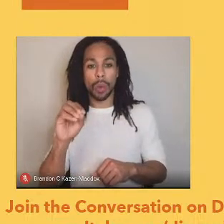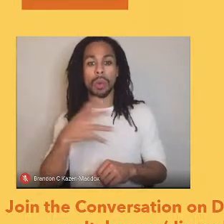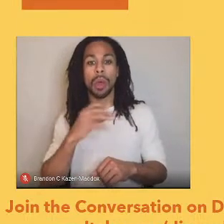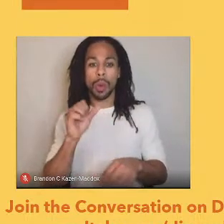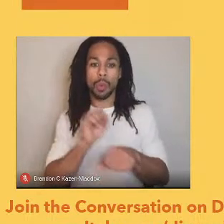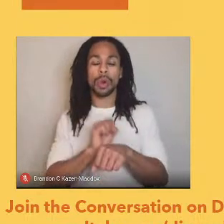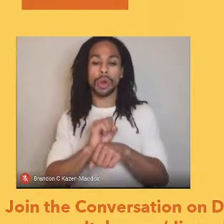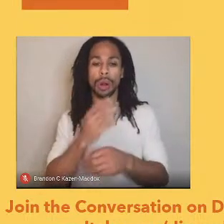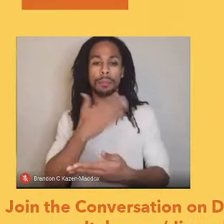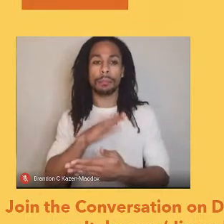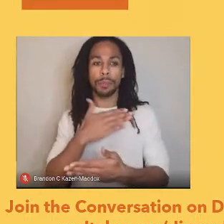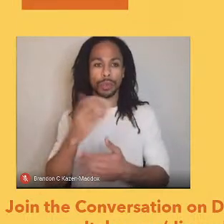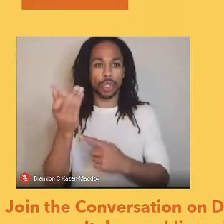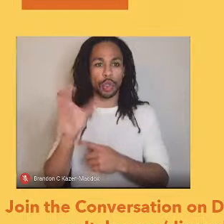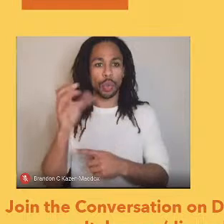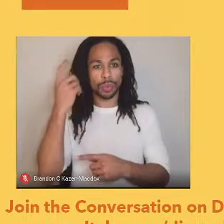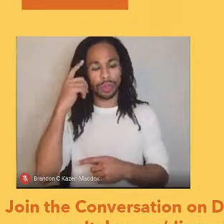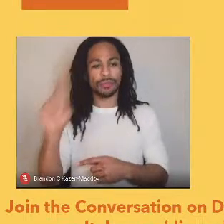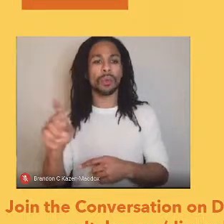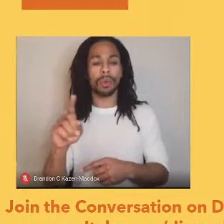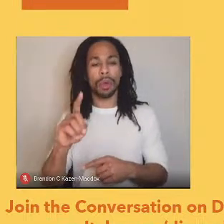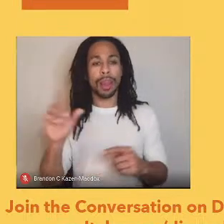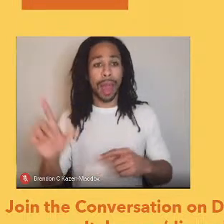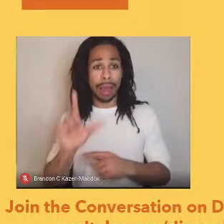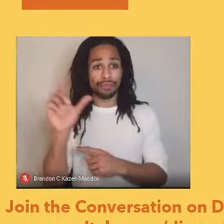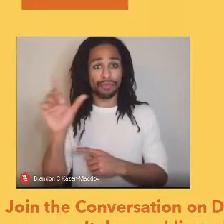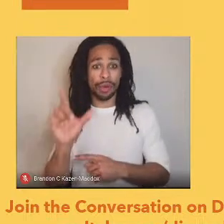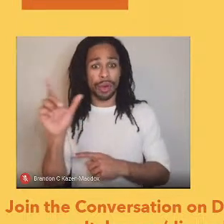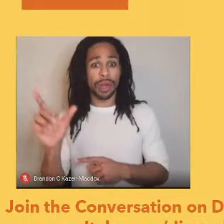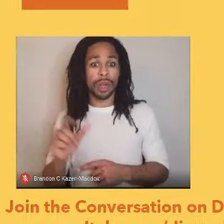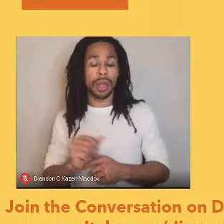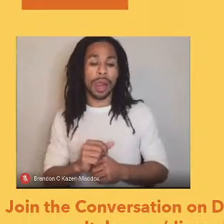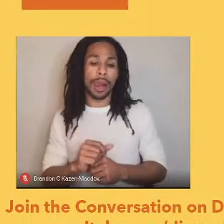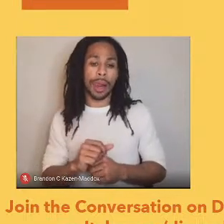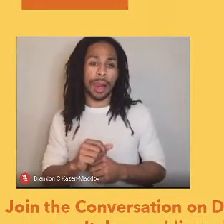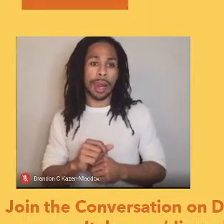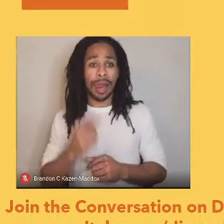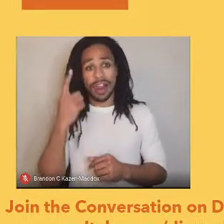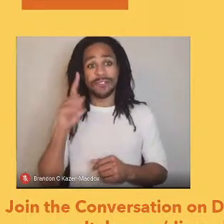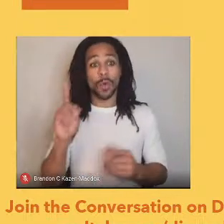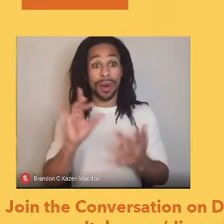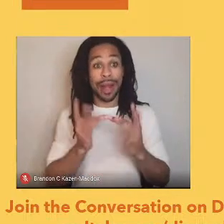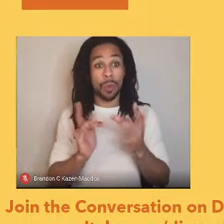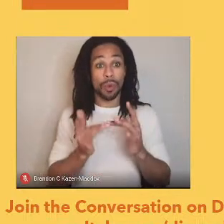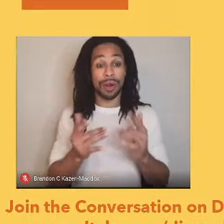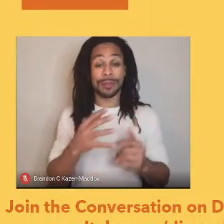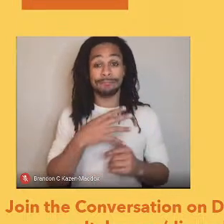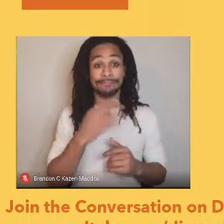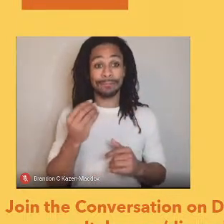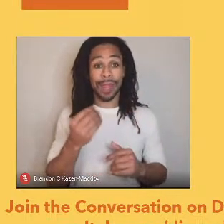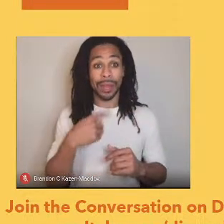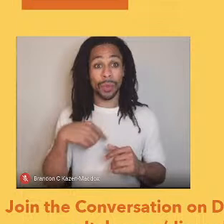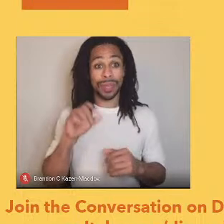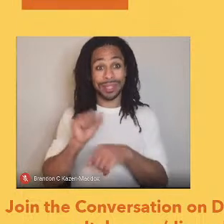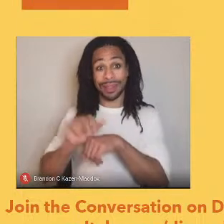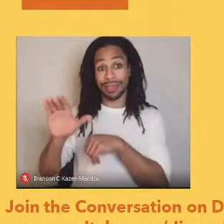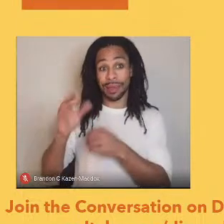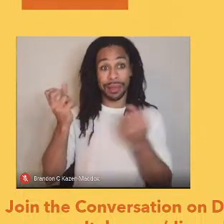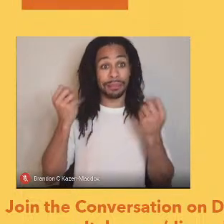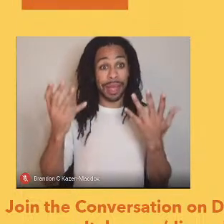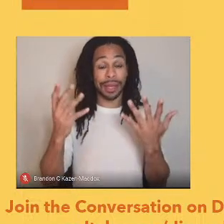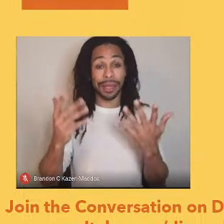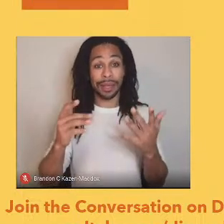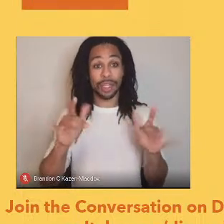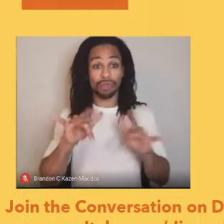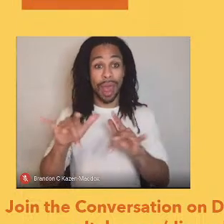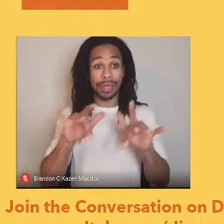cues for a library or for a network, and we sent them a bunch of these library tracks. And one of the